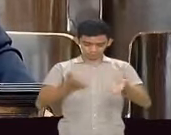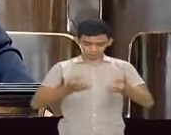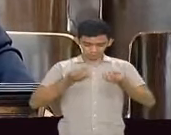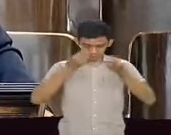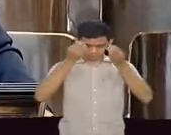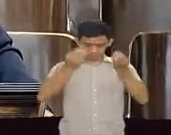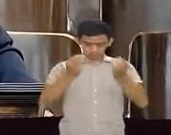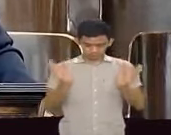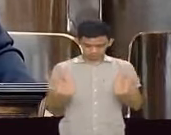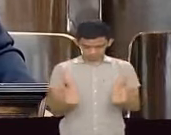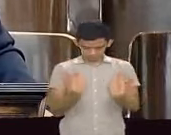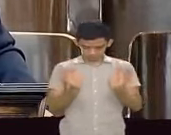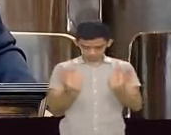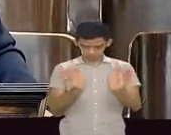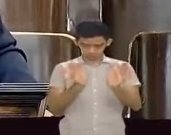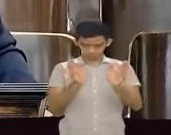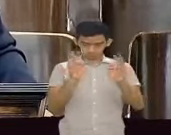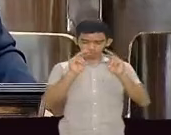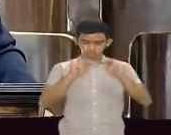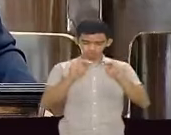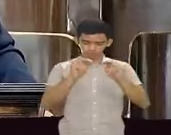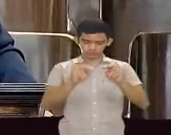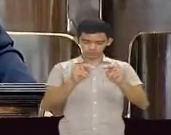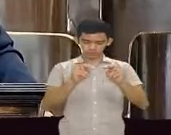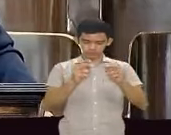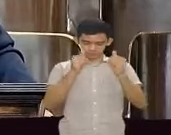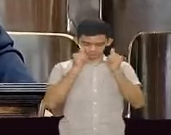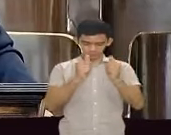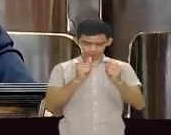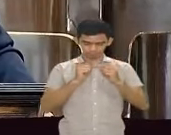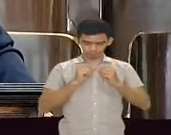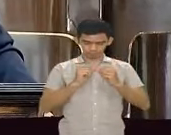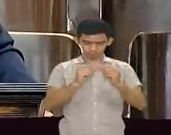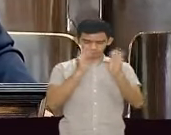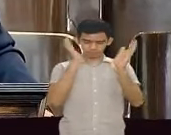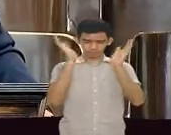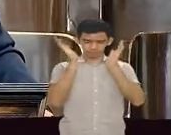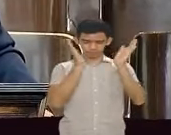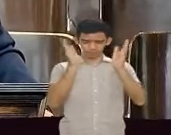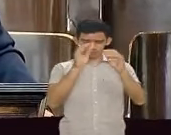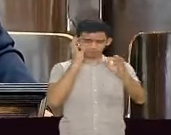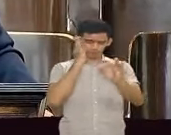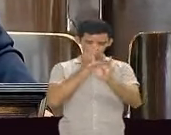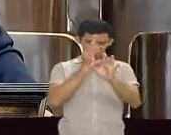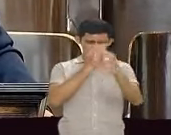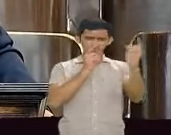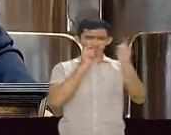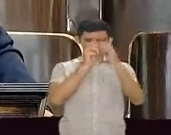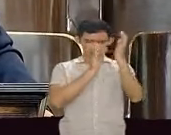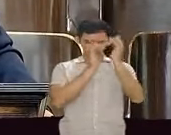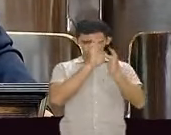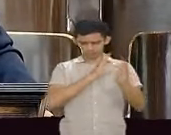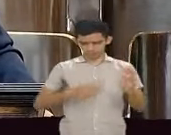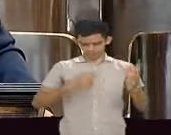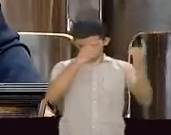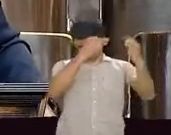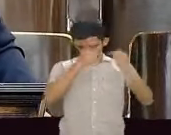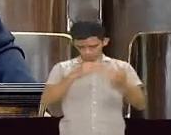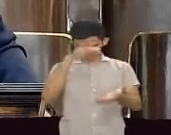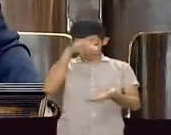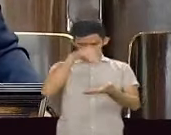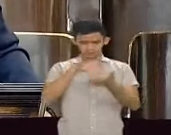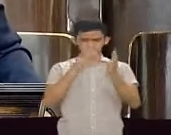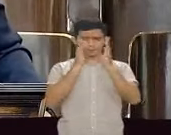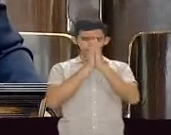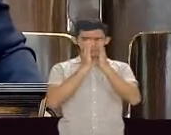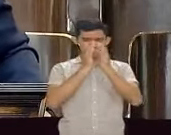the inspiration, the encouragement that we all need to be able to continue to serve you faithfully until you come back to take us home. We pray